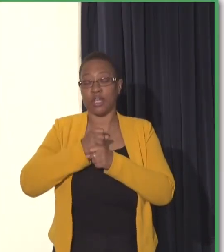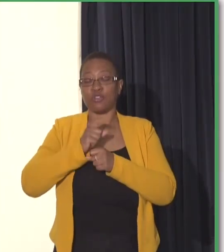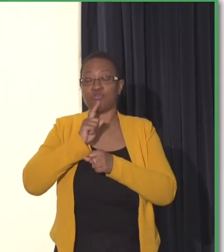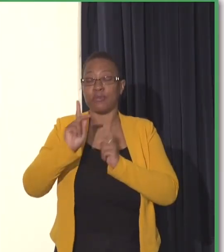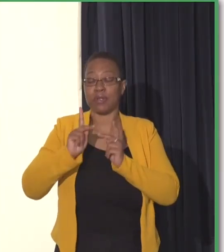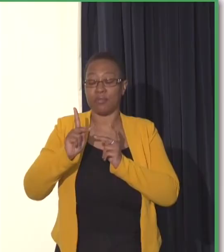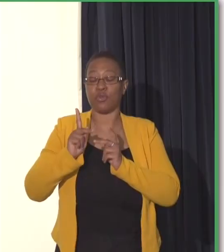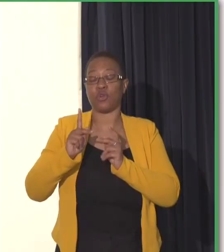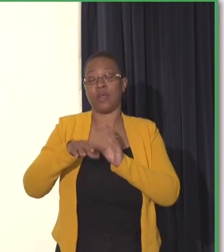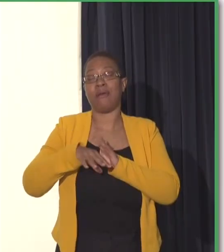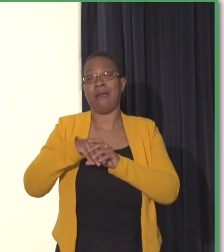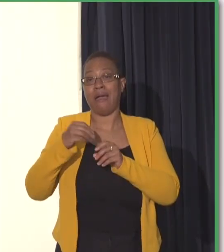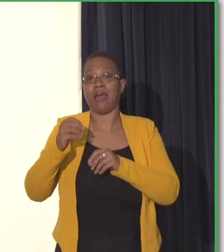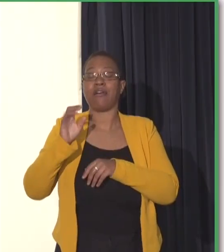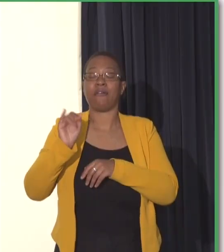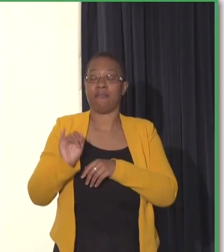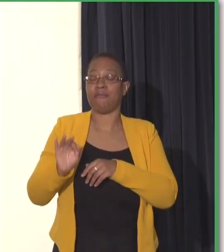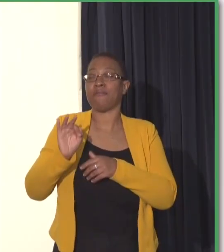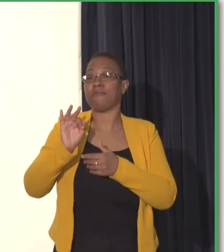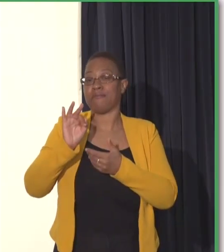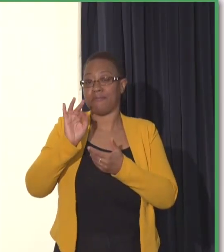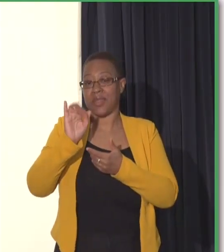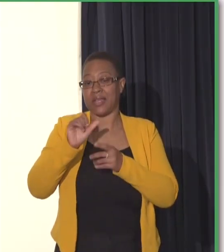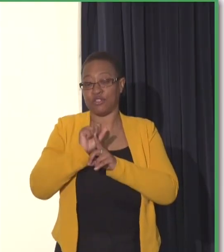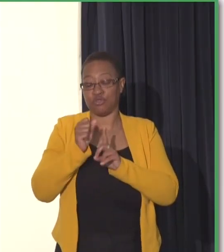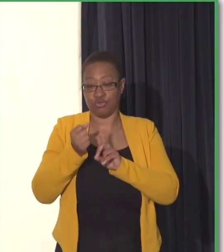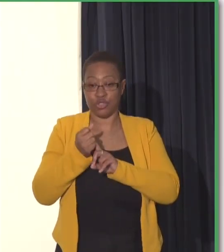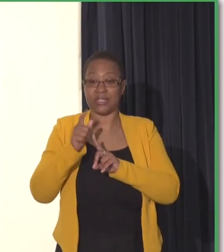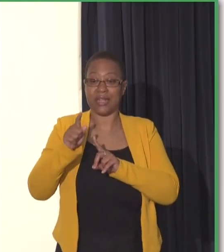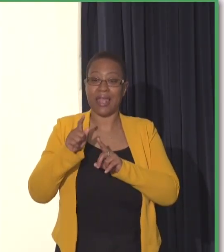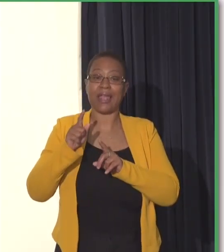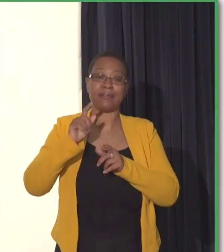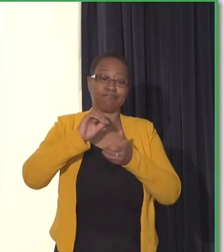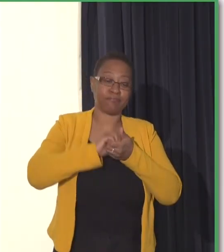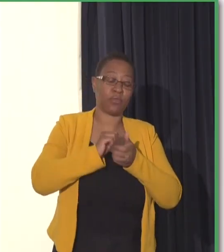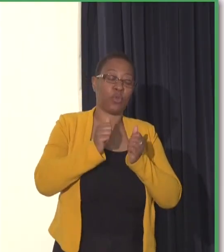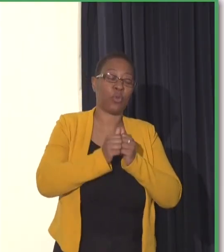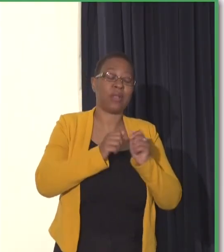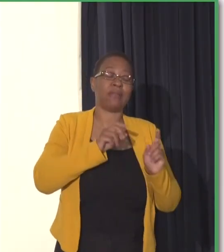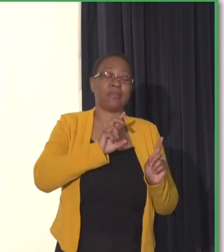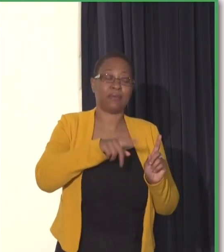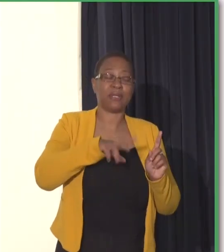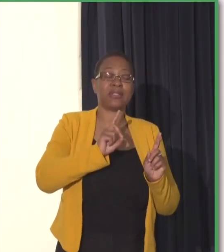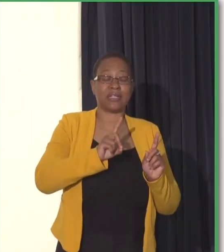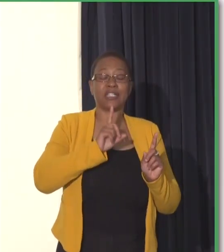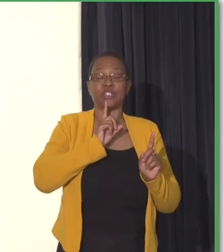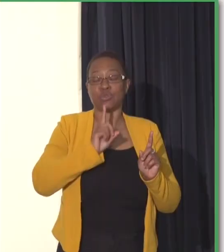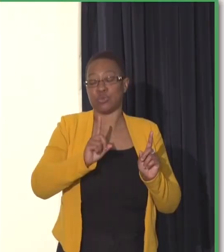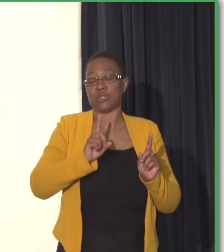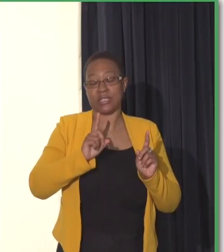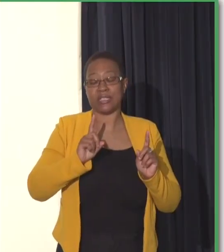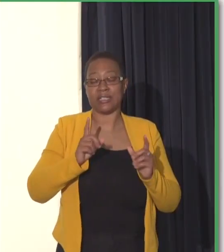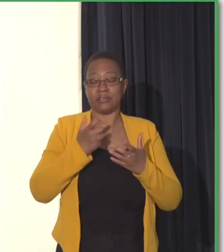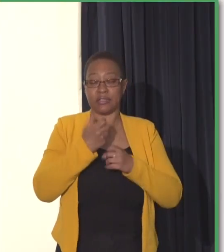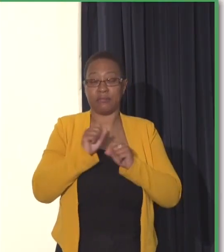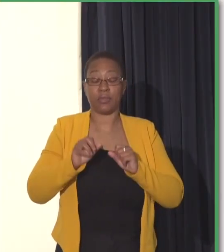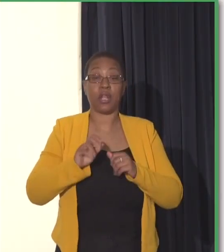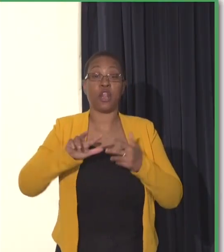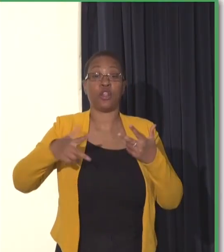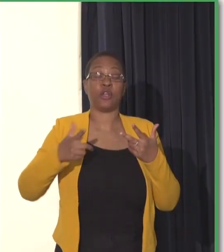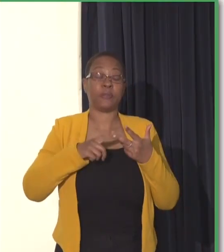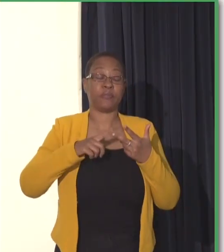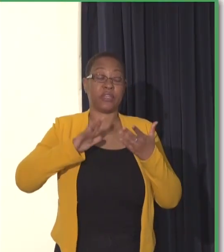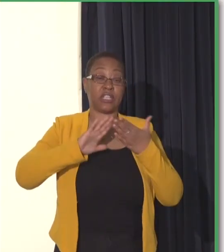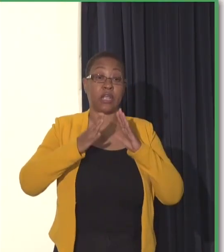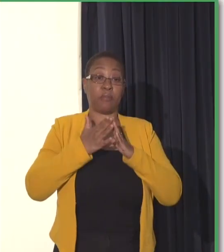involved with Southwest Detroit as our police department. But the third thing is really just for the community at